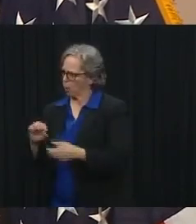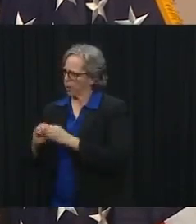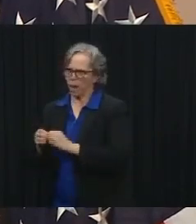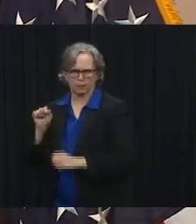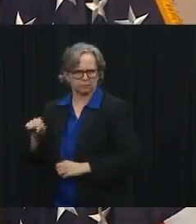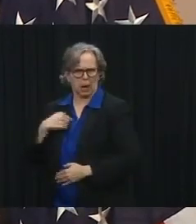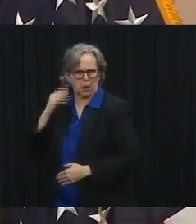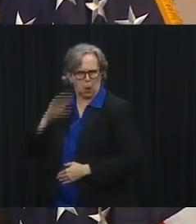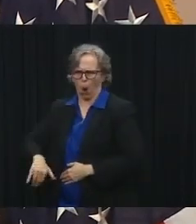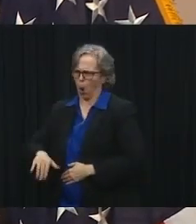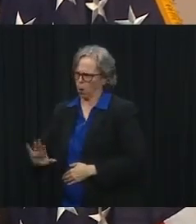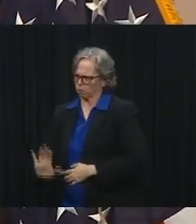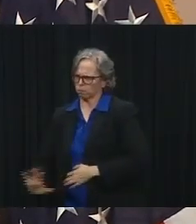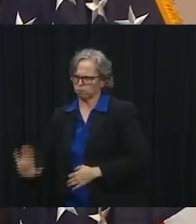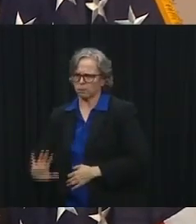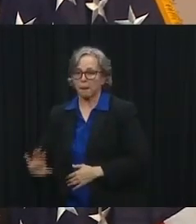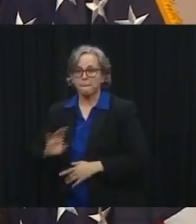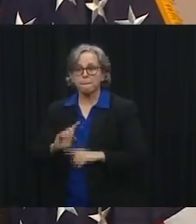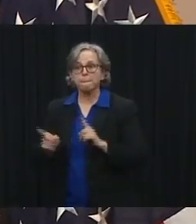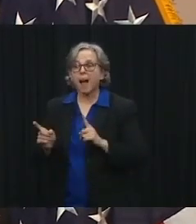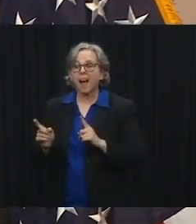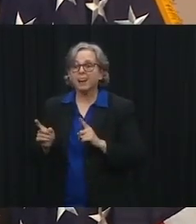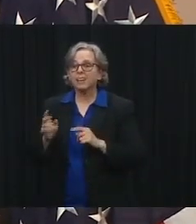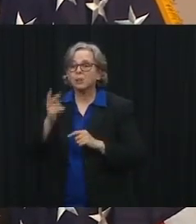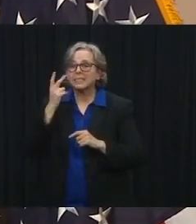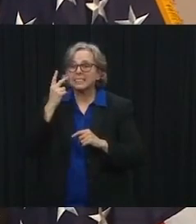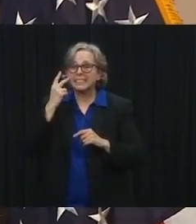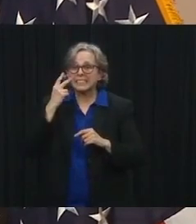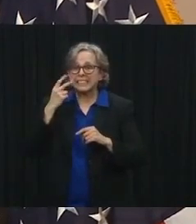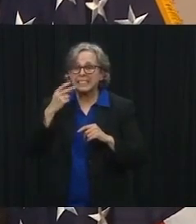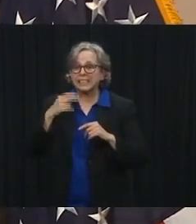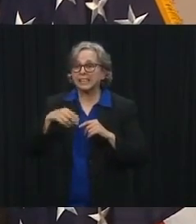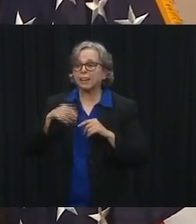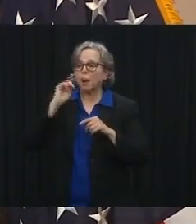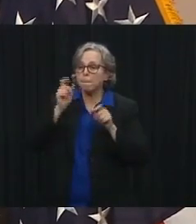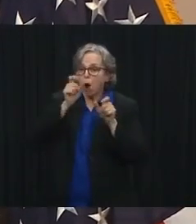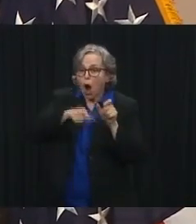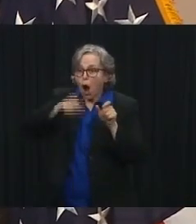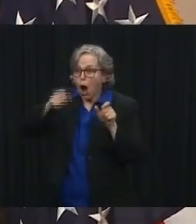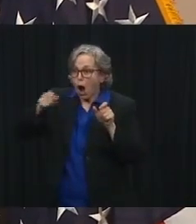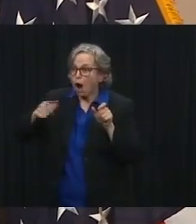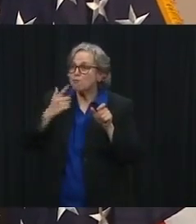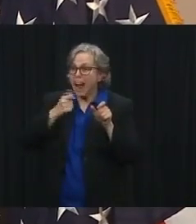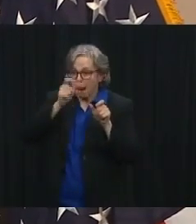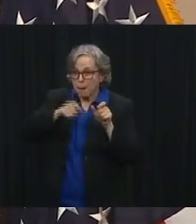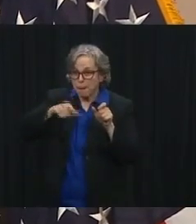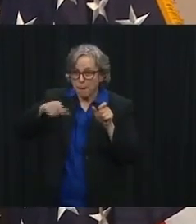daily increase in cases that has been going on. Next slide.